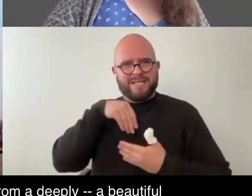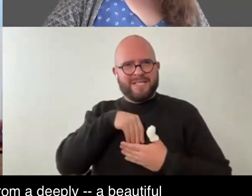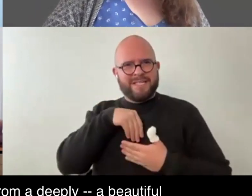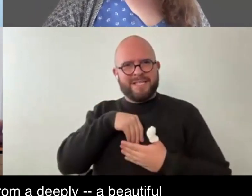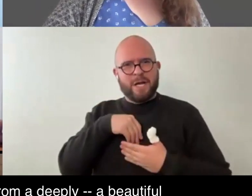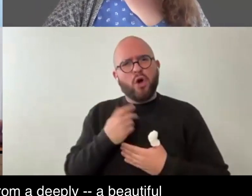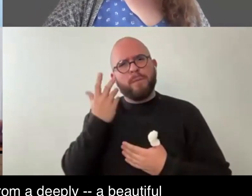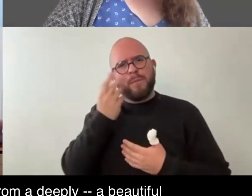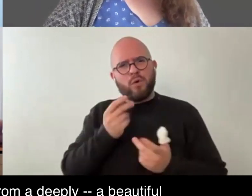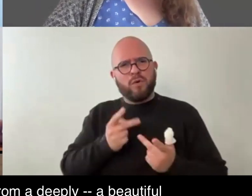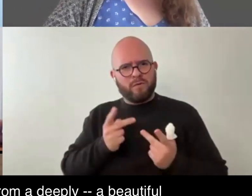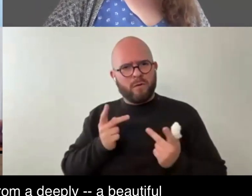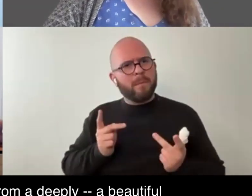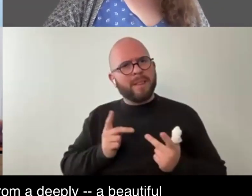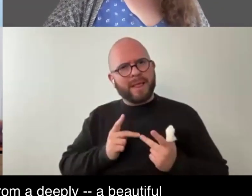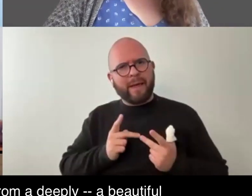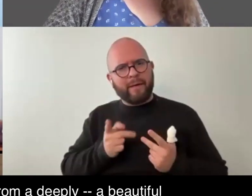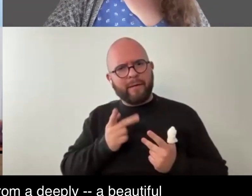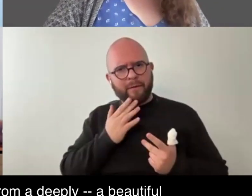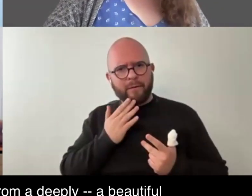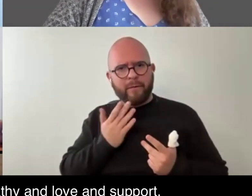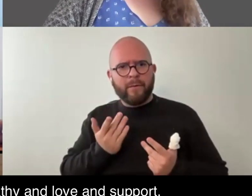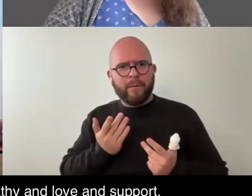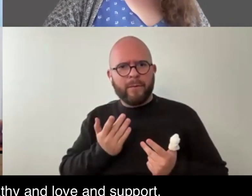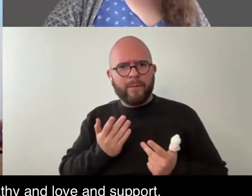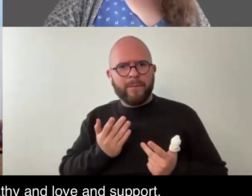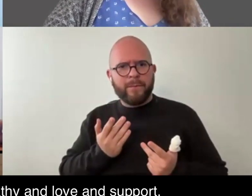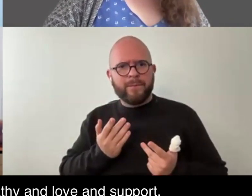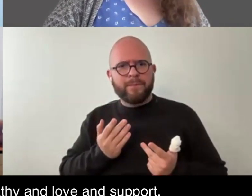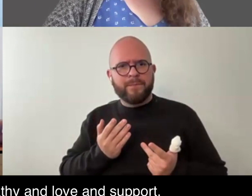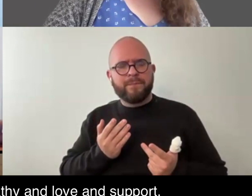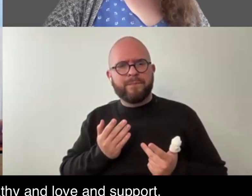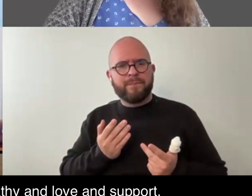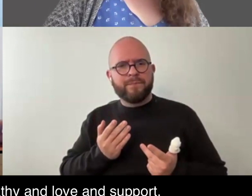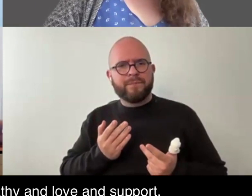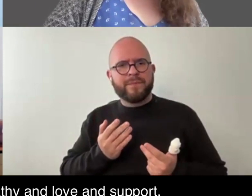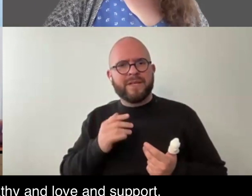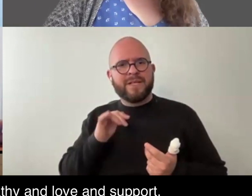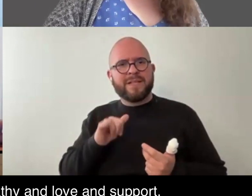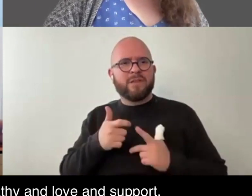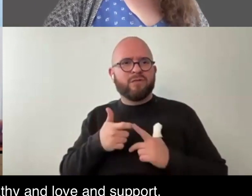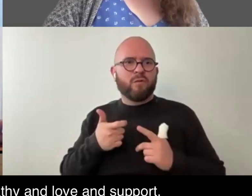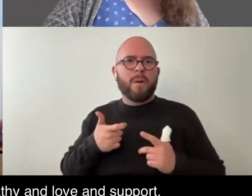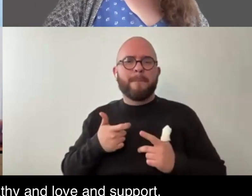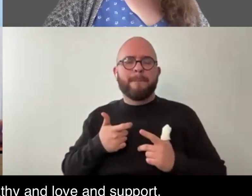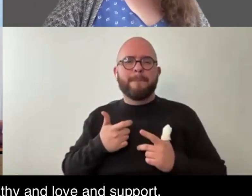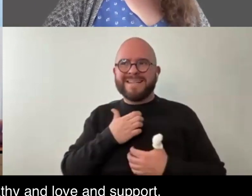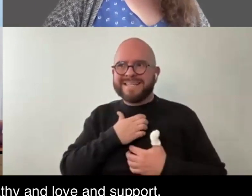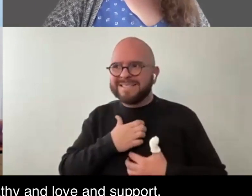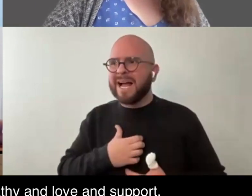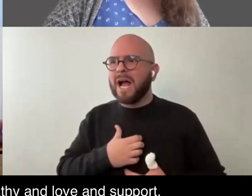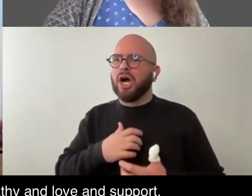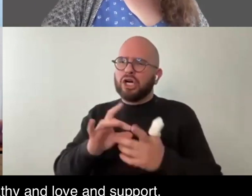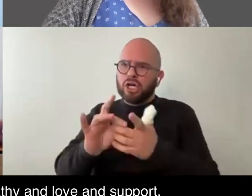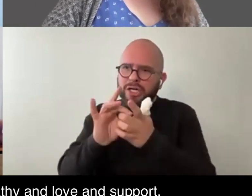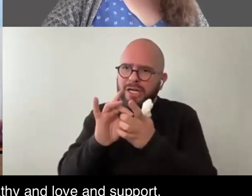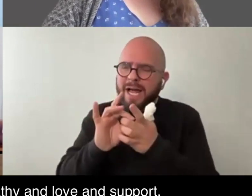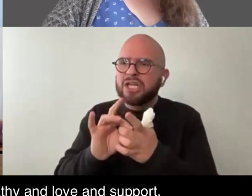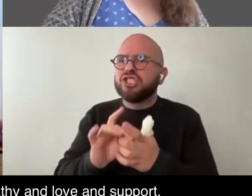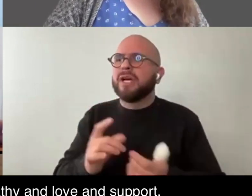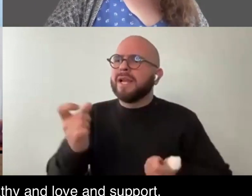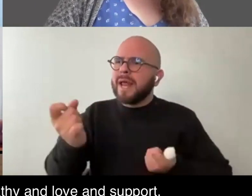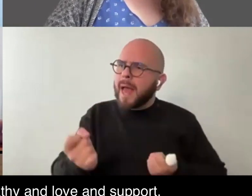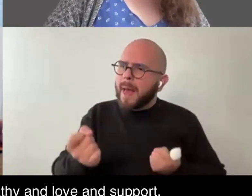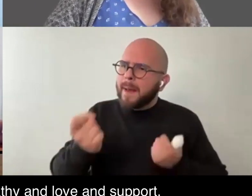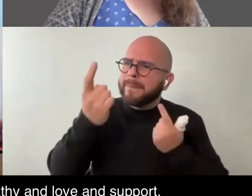beautiful place. They come from a place of desire for connection and empathy and love and